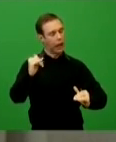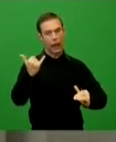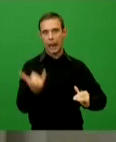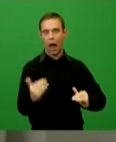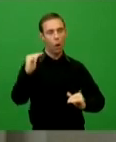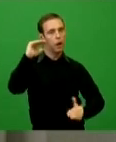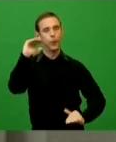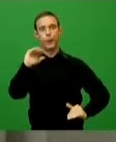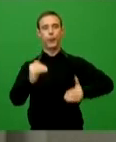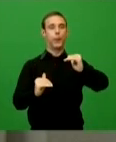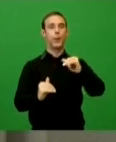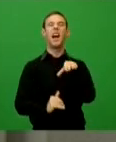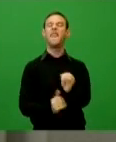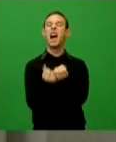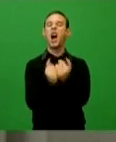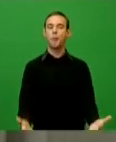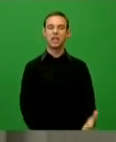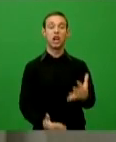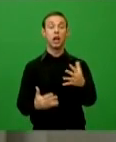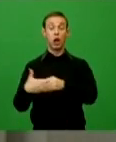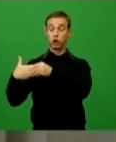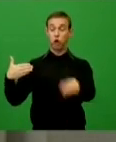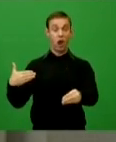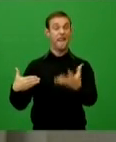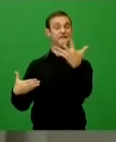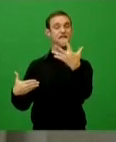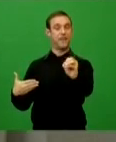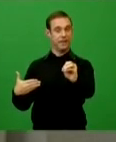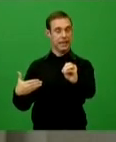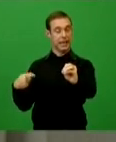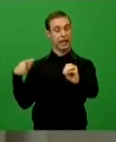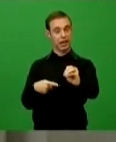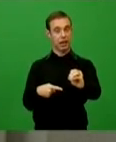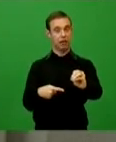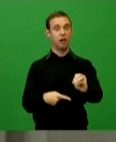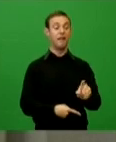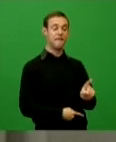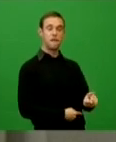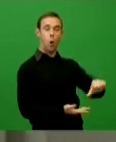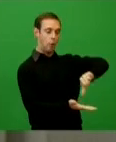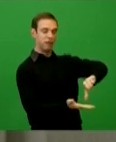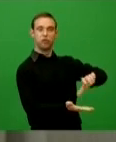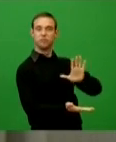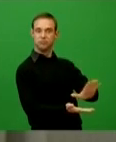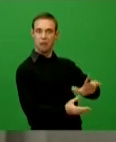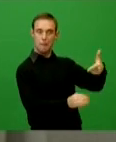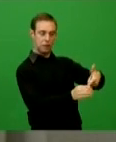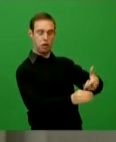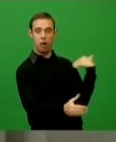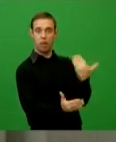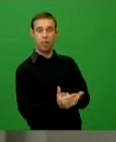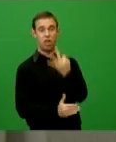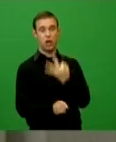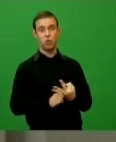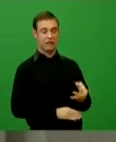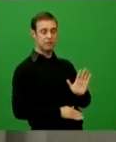in the region of $50 per barrel for the past 3 weeks. The impact on the